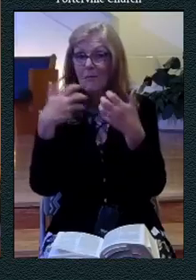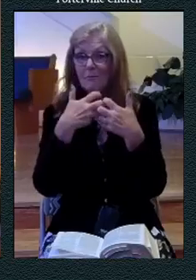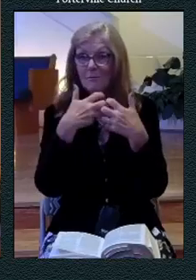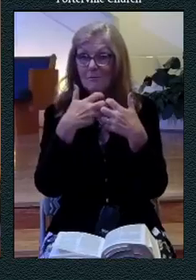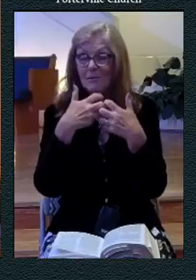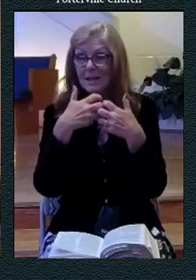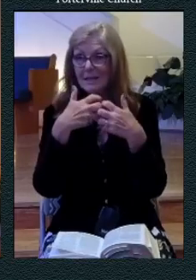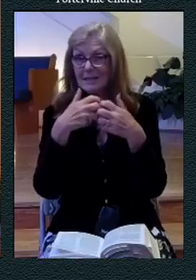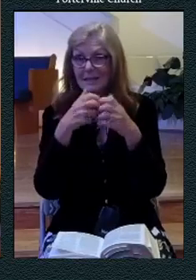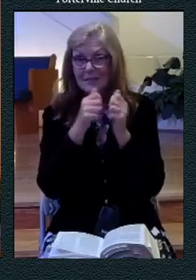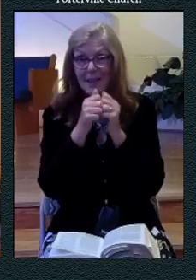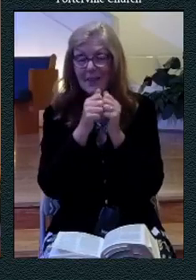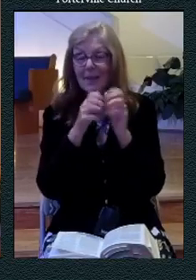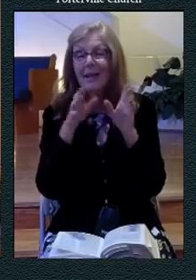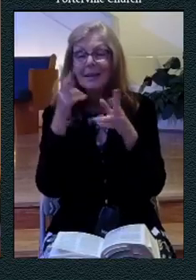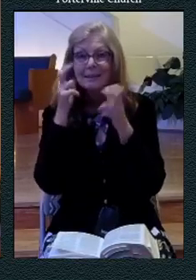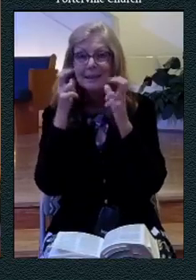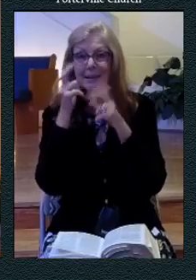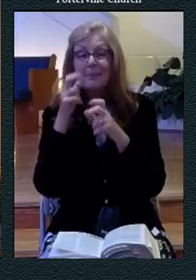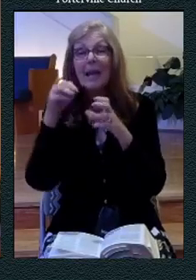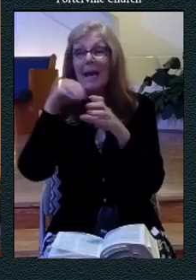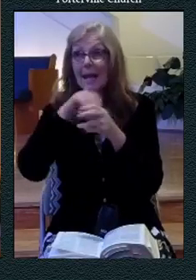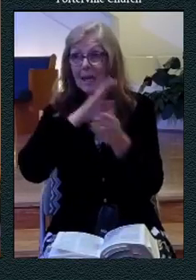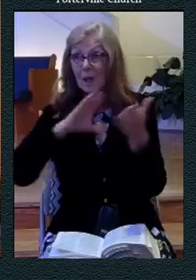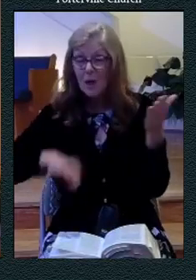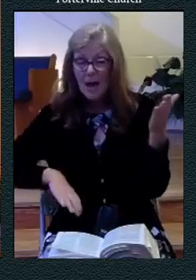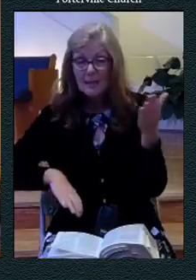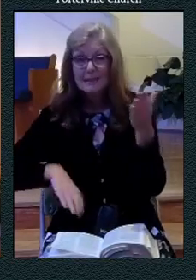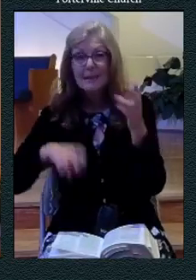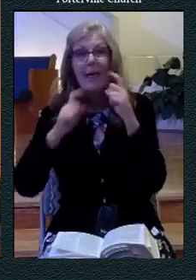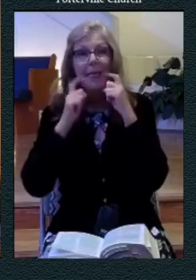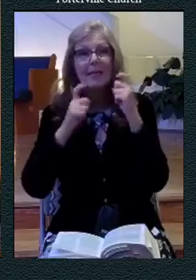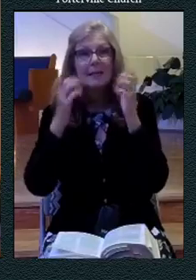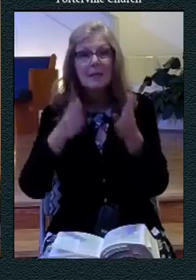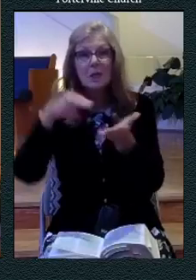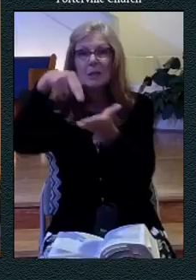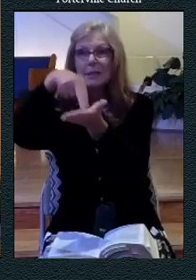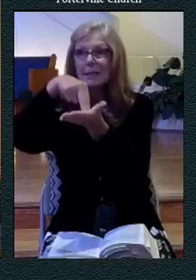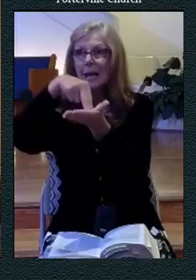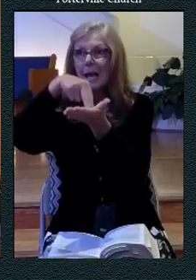in the grace of God. Listen, in Christ, the sinner stands